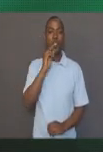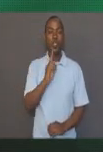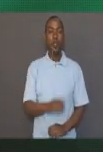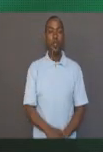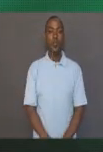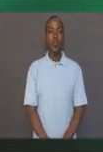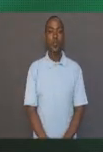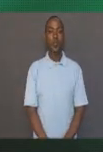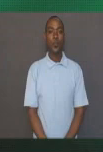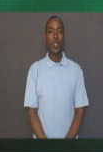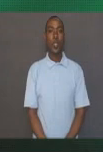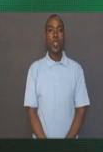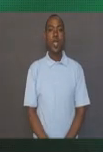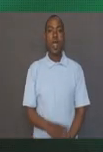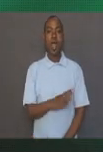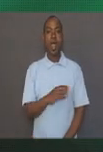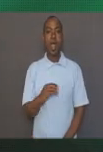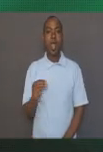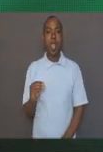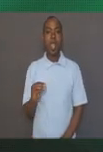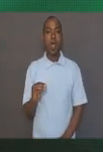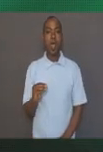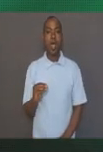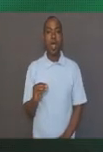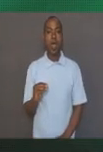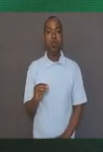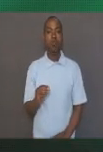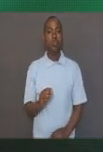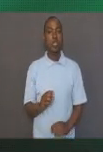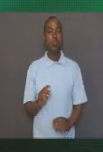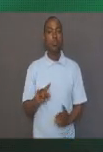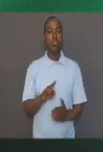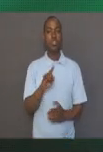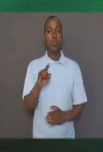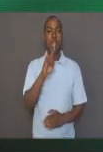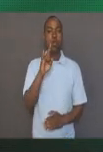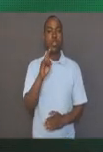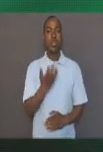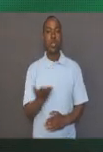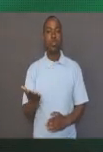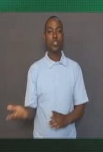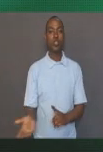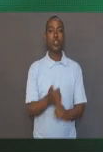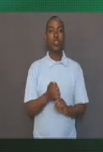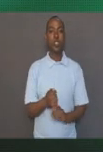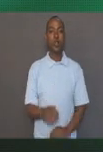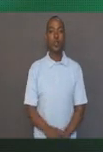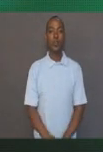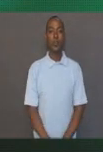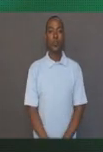Pathobiology, and it offers modern equipment and resources.